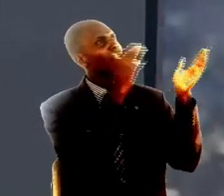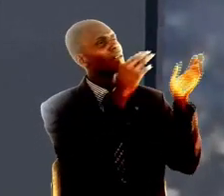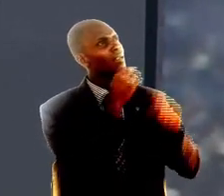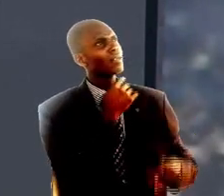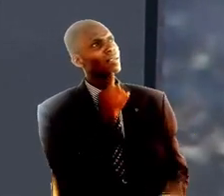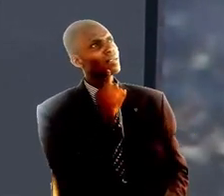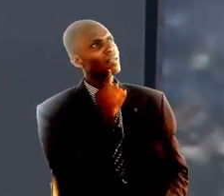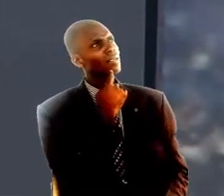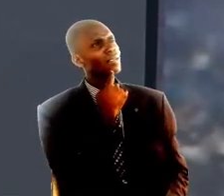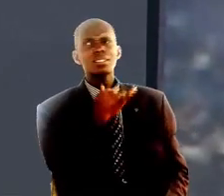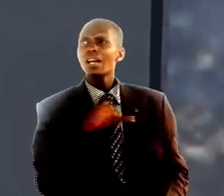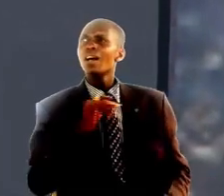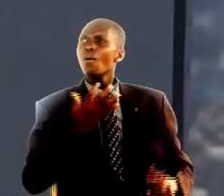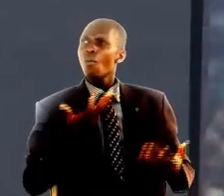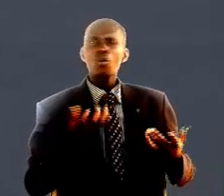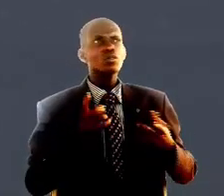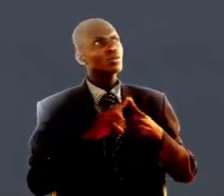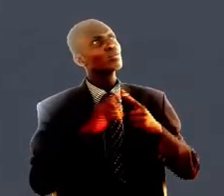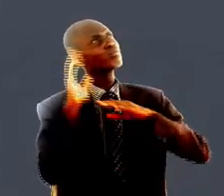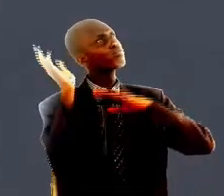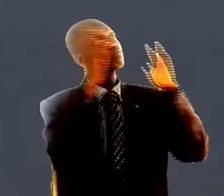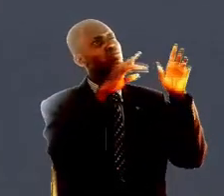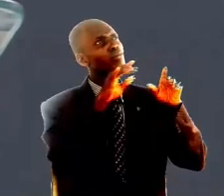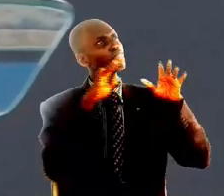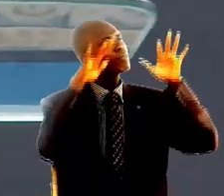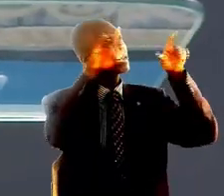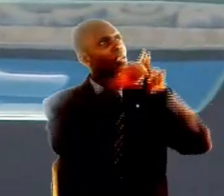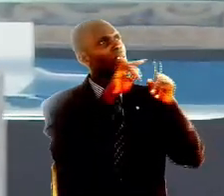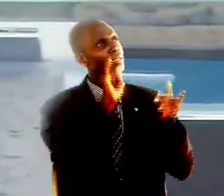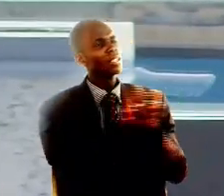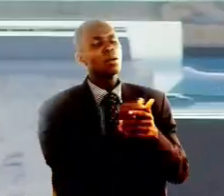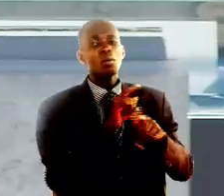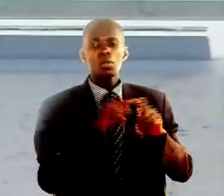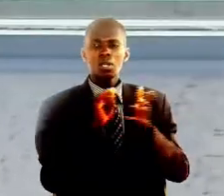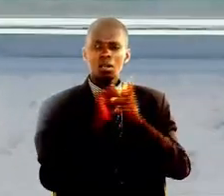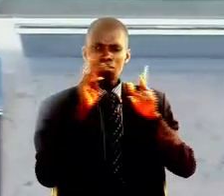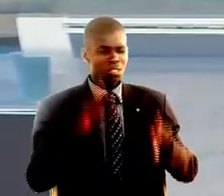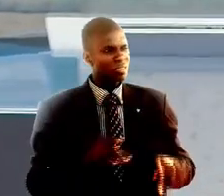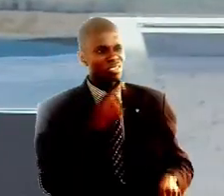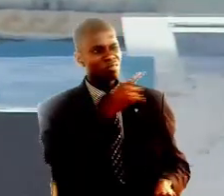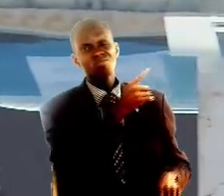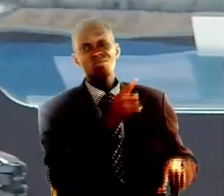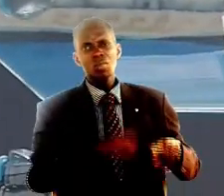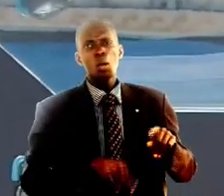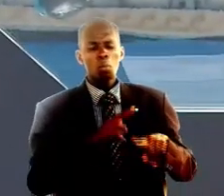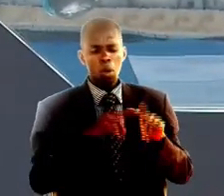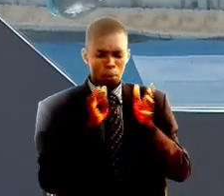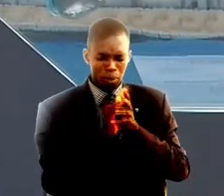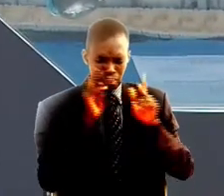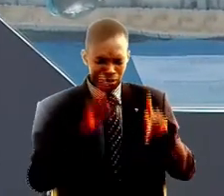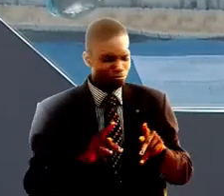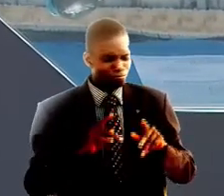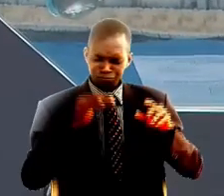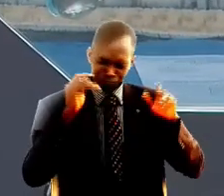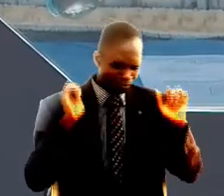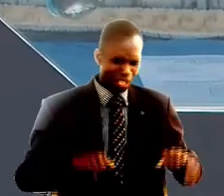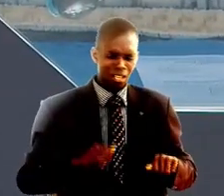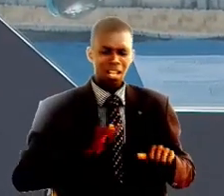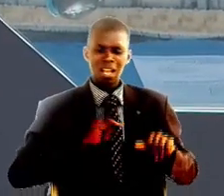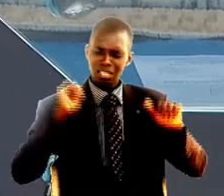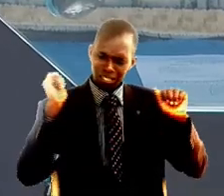can. And then, but he kept on wishing he could. He kept on dreaming he could. And he said, I want